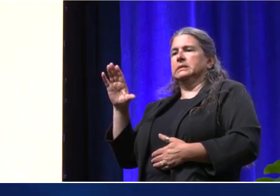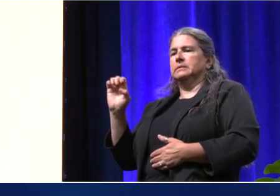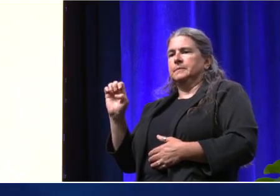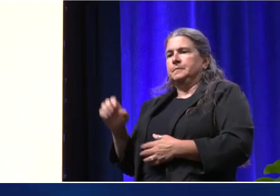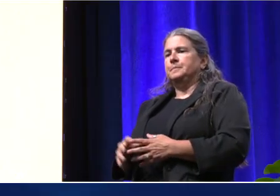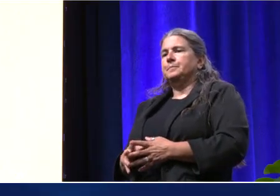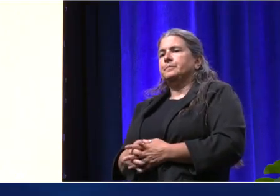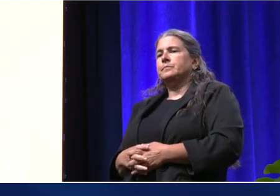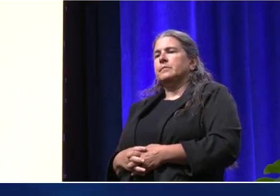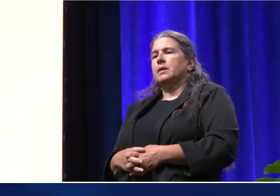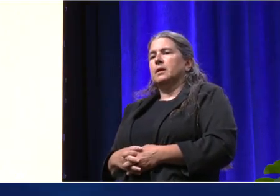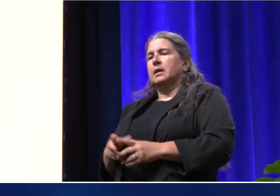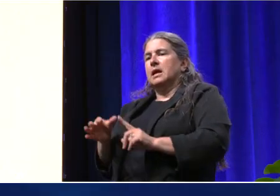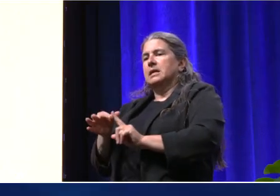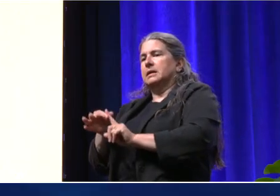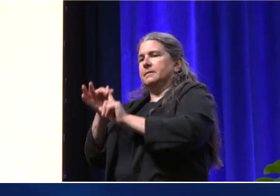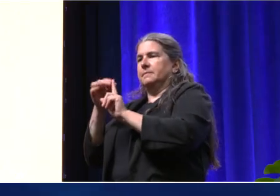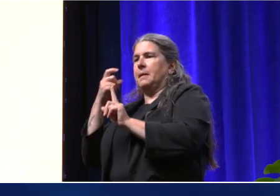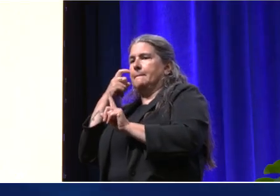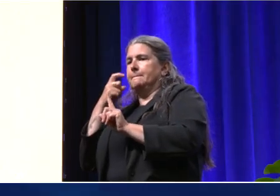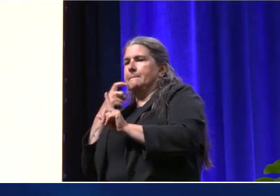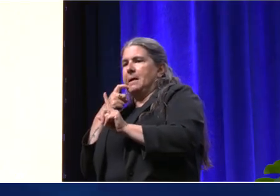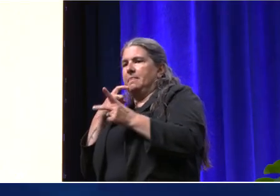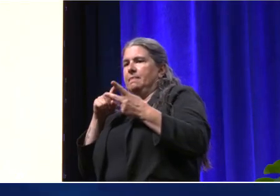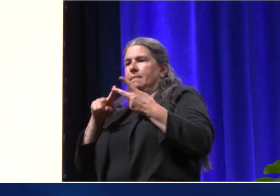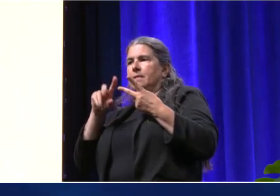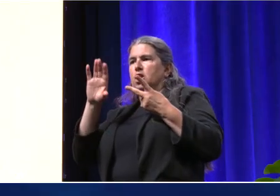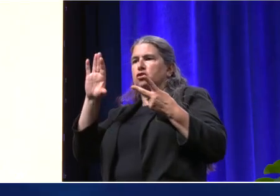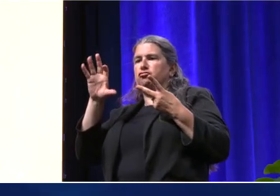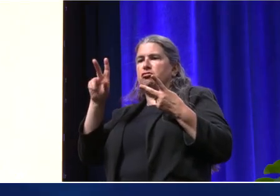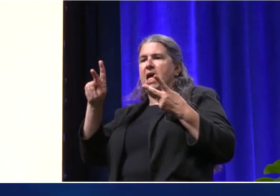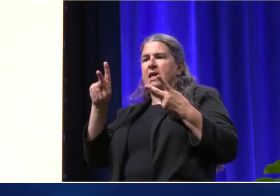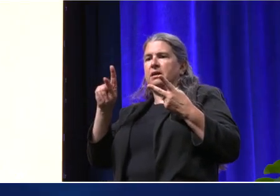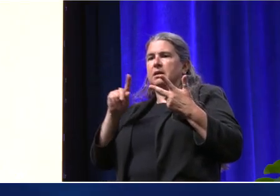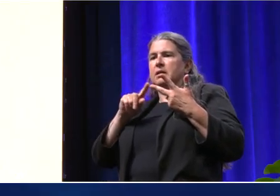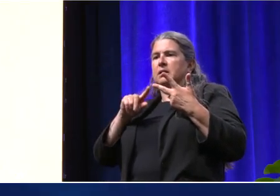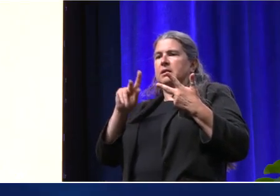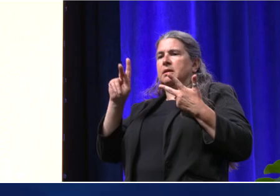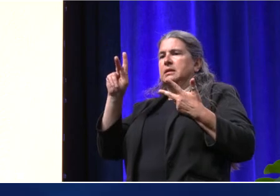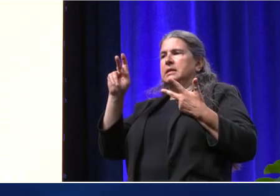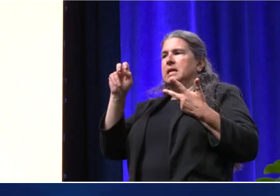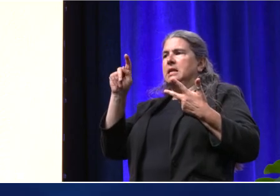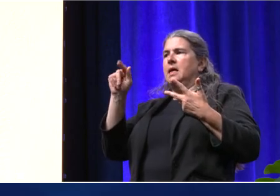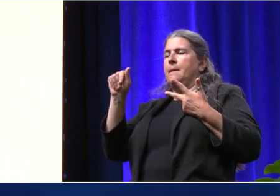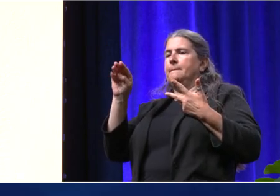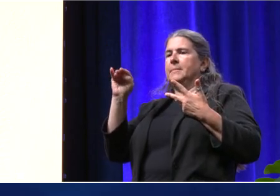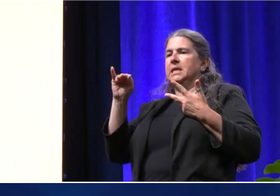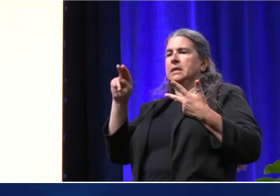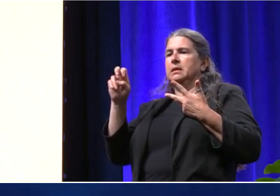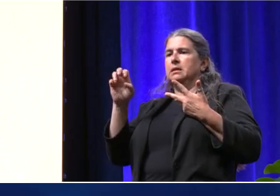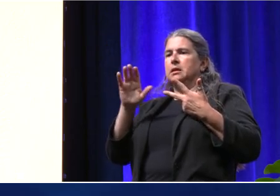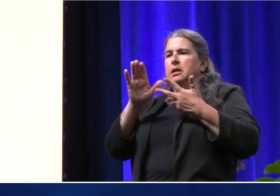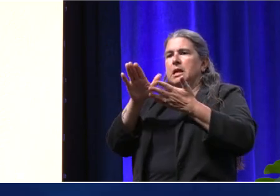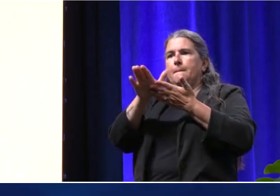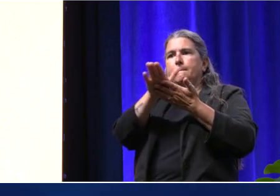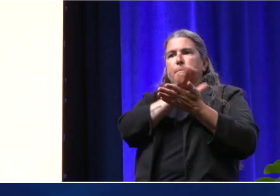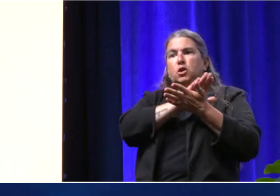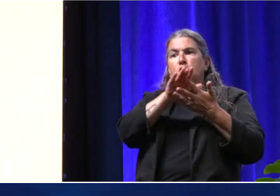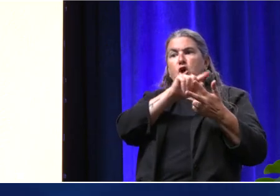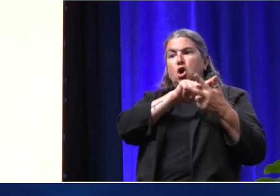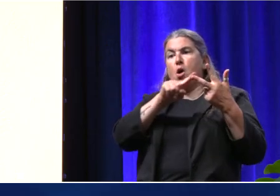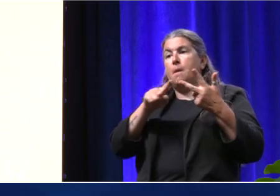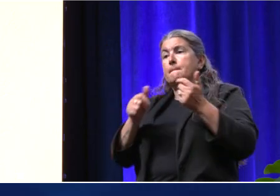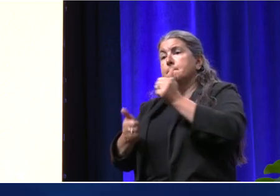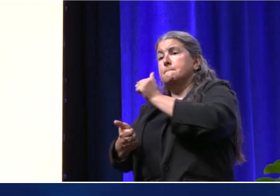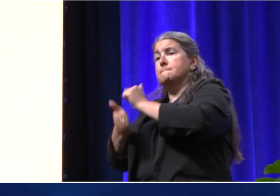are very pure. Almost every, and ketamine too. But for most of the other street drugs, especially the opioids, it's always